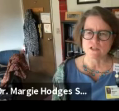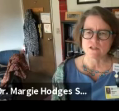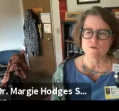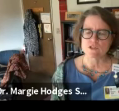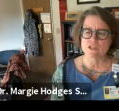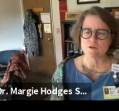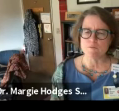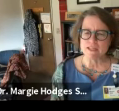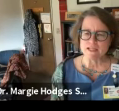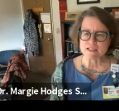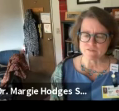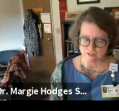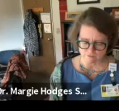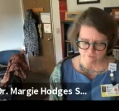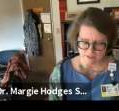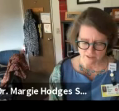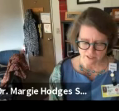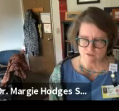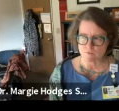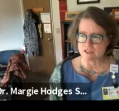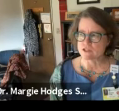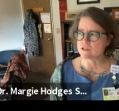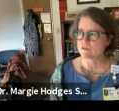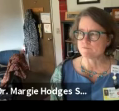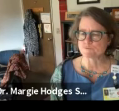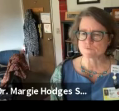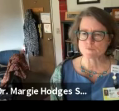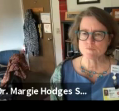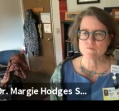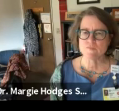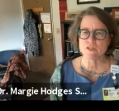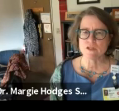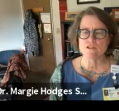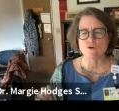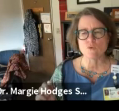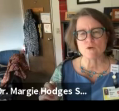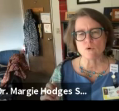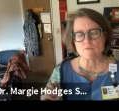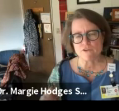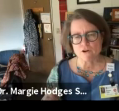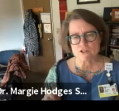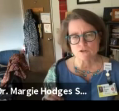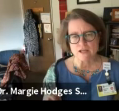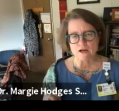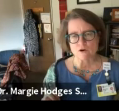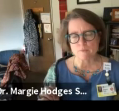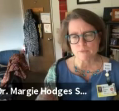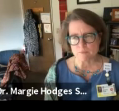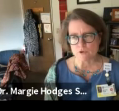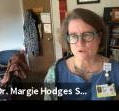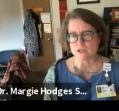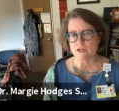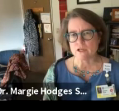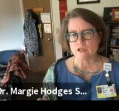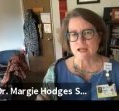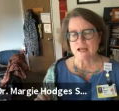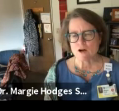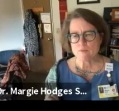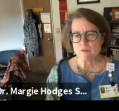technology that was going to immediately affect the lives of patients. And so what I'm focused on now are the people